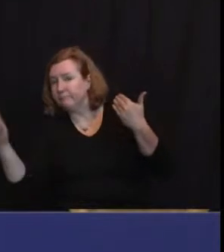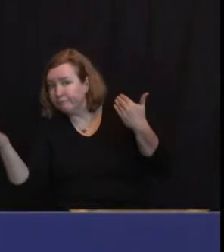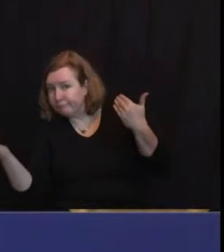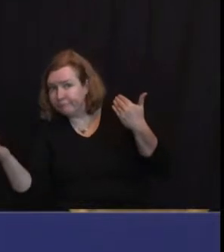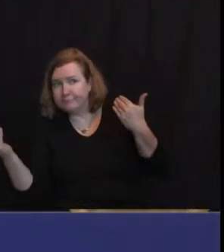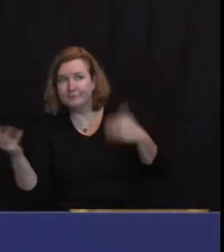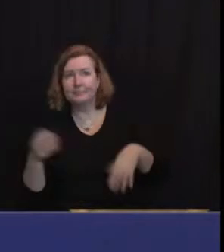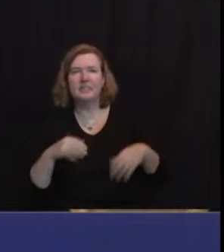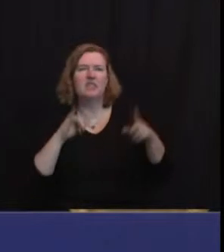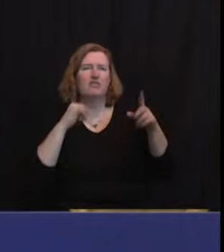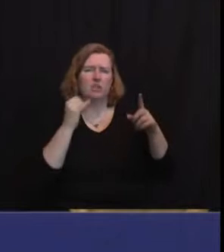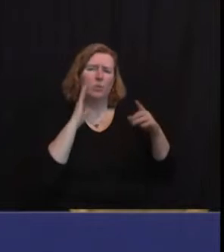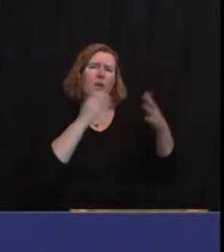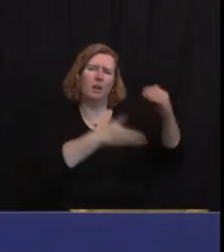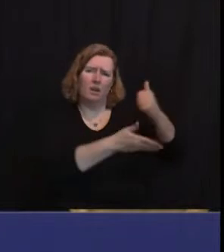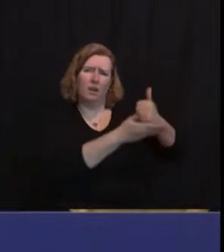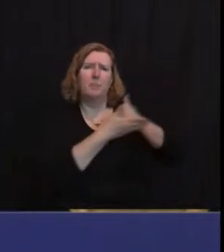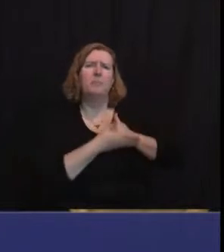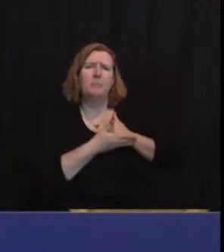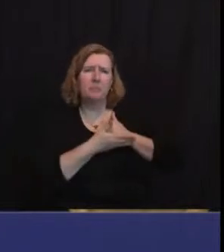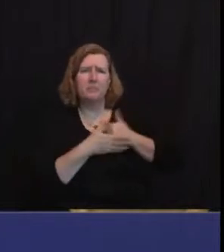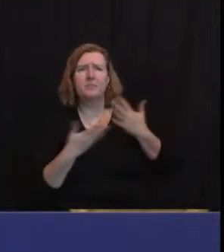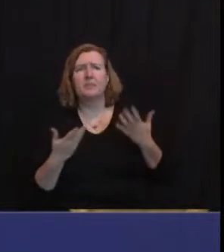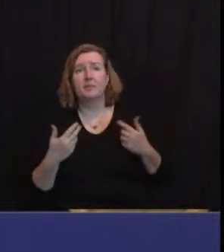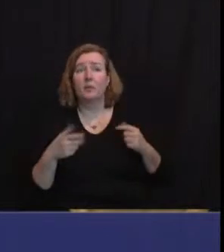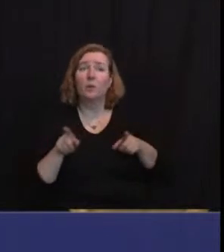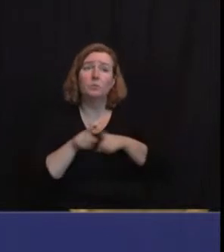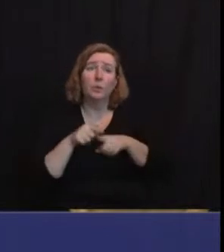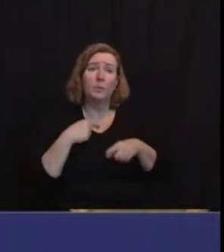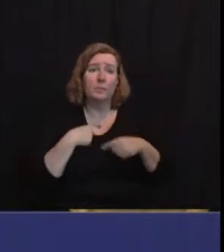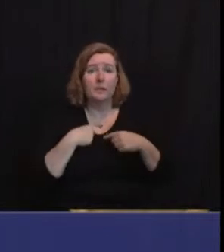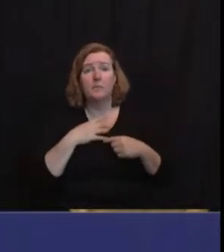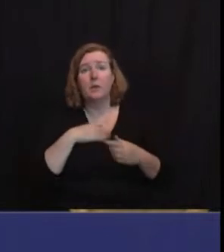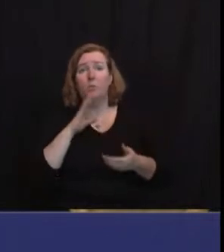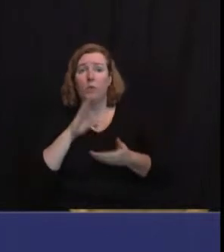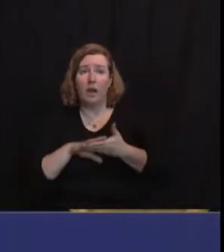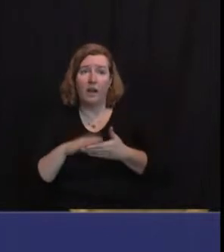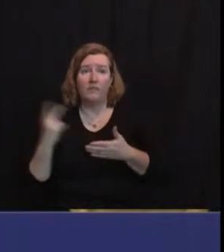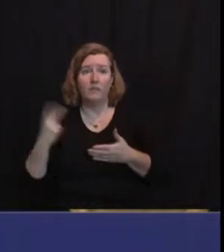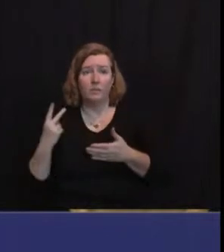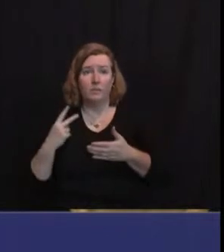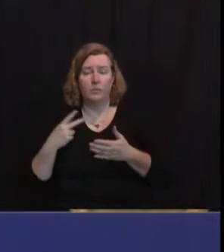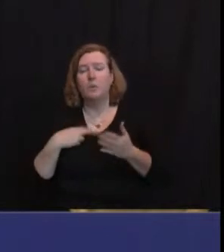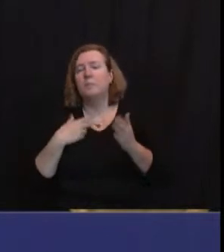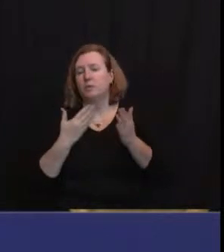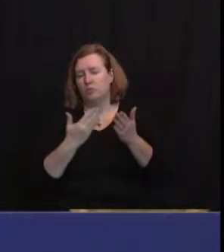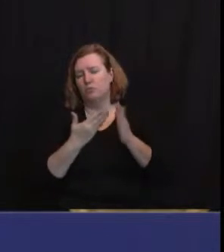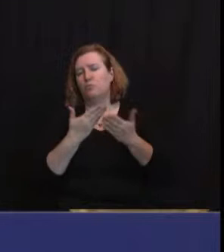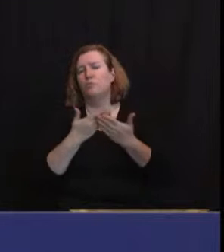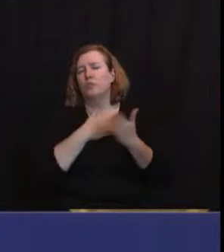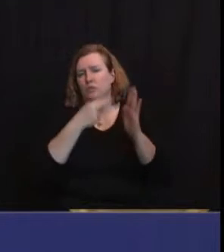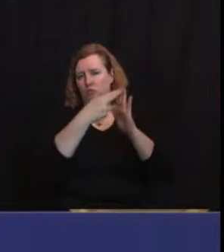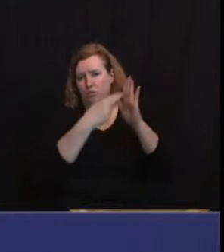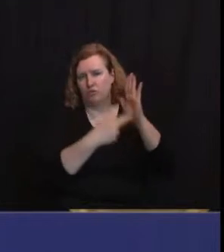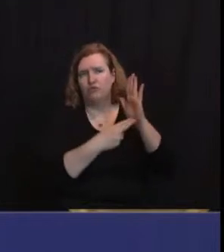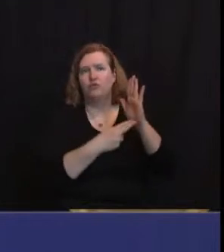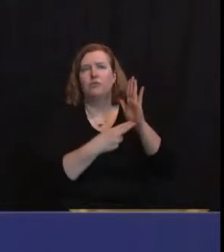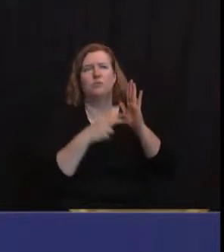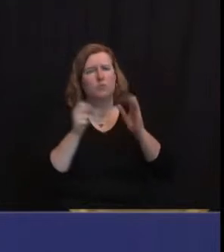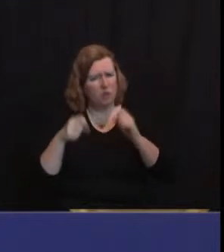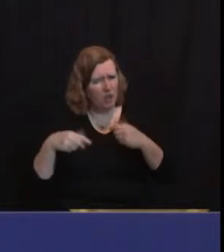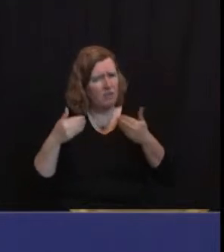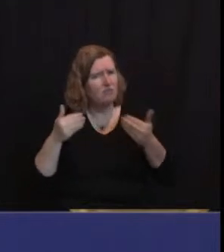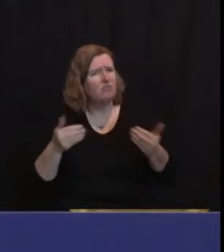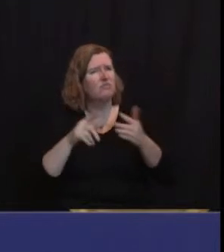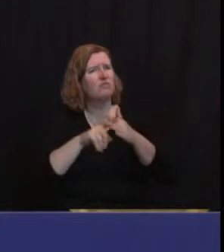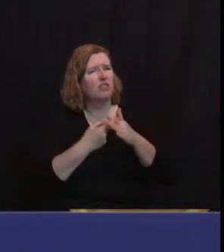And by the way, Tammy and I had pre-registered, and we went on yesterday, and so there's a process that you can begin to go through, and I think that